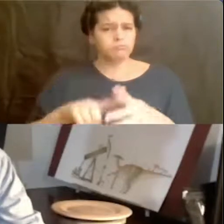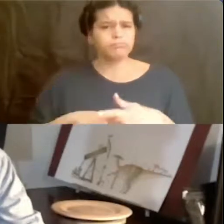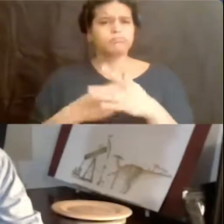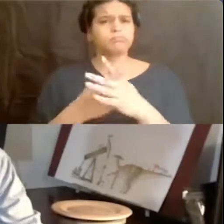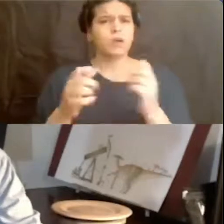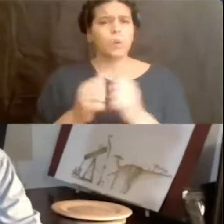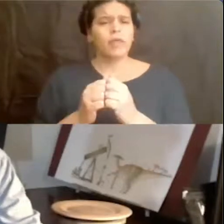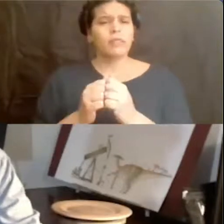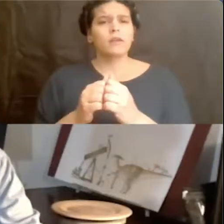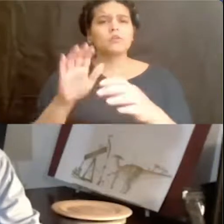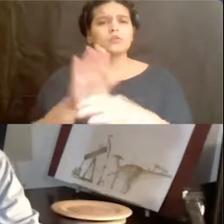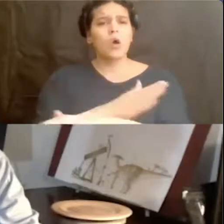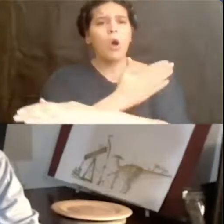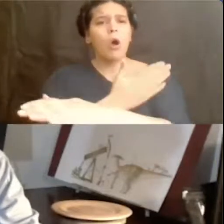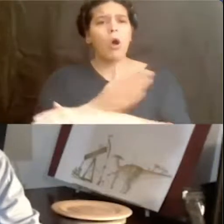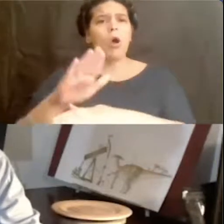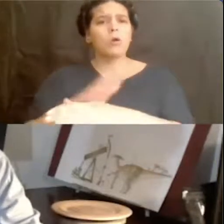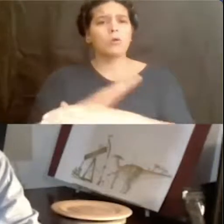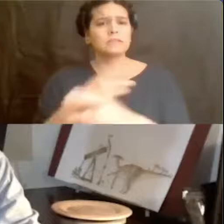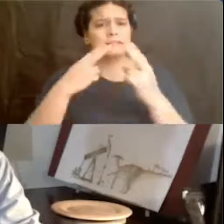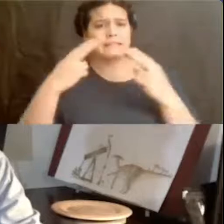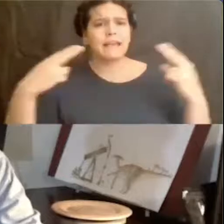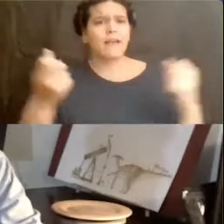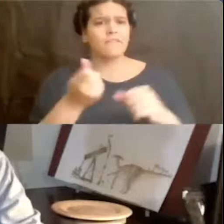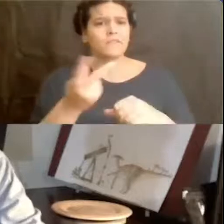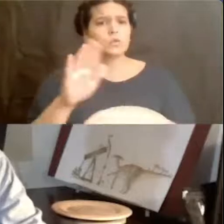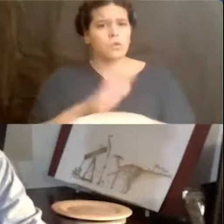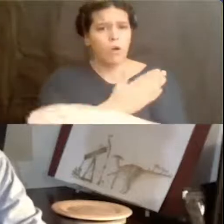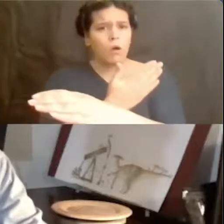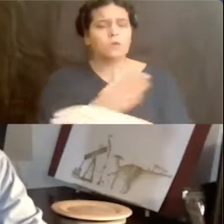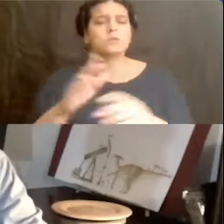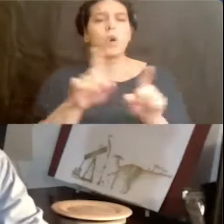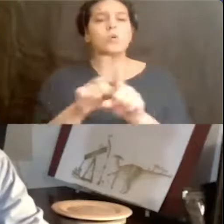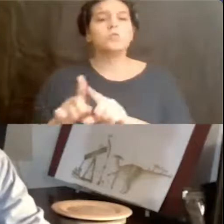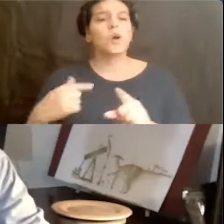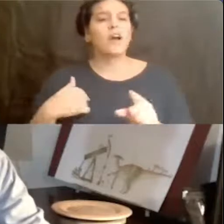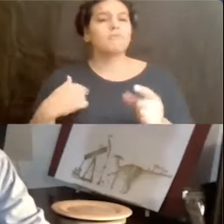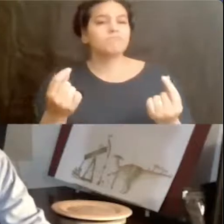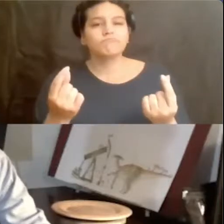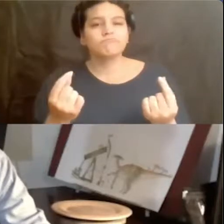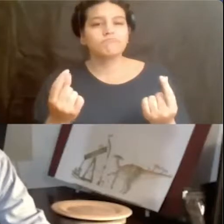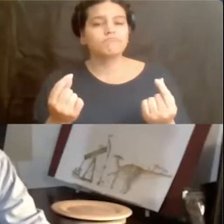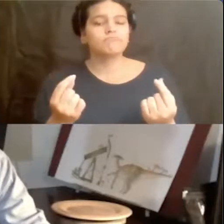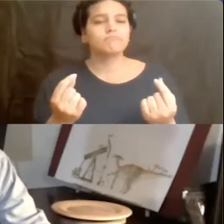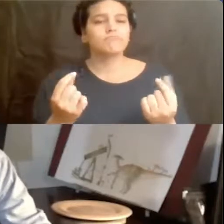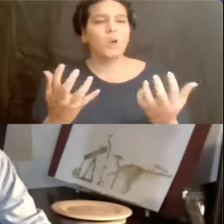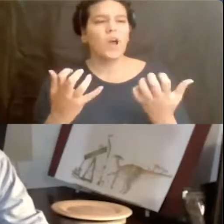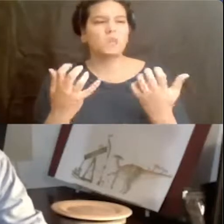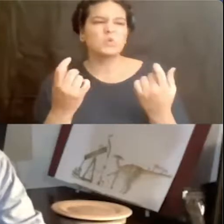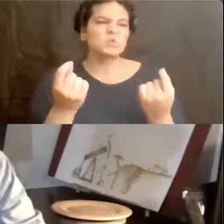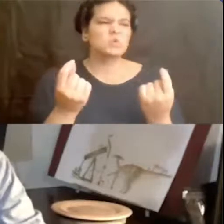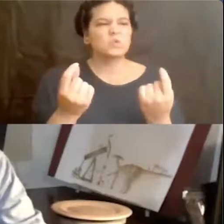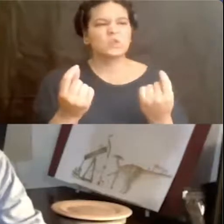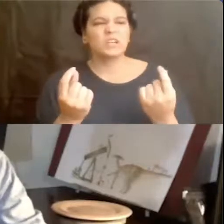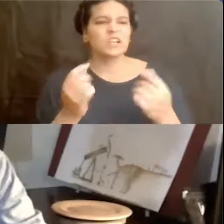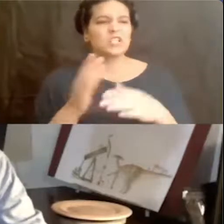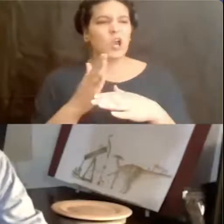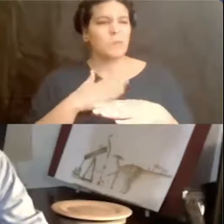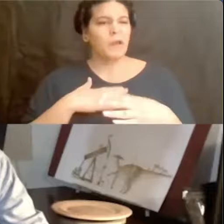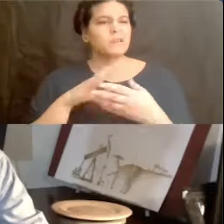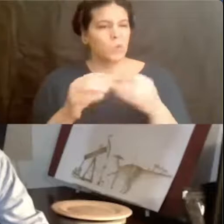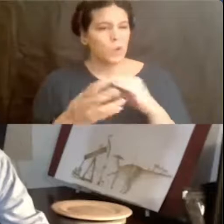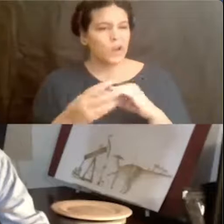a few songs. And then also what I wanted to do too with this is I wanted to kind of share my